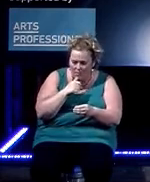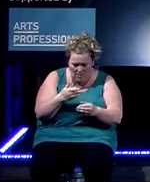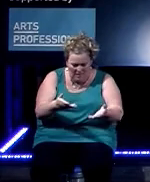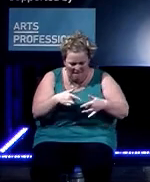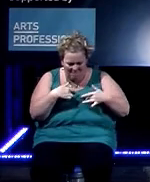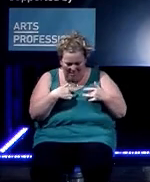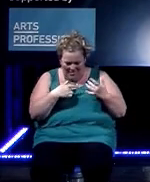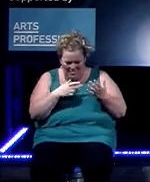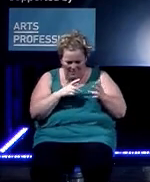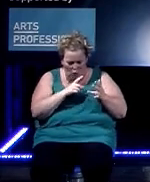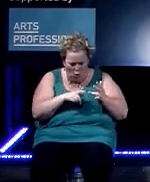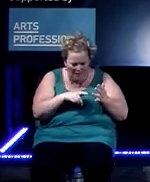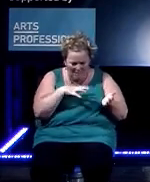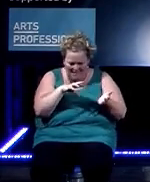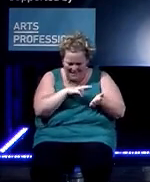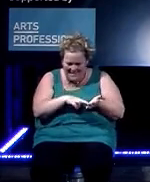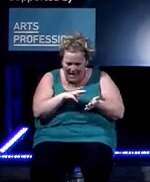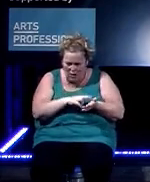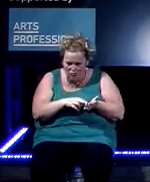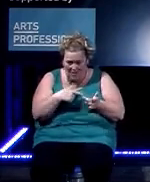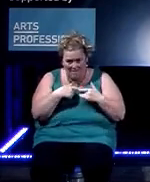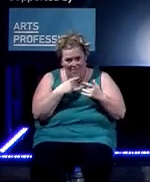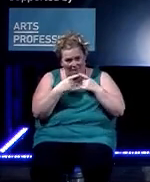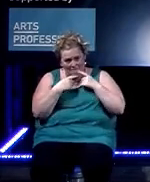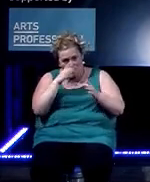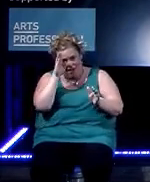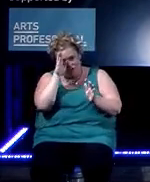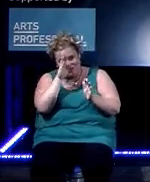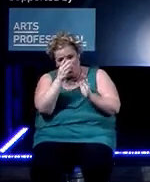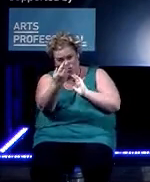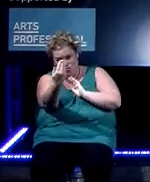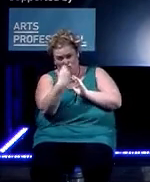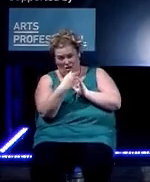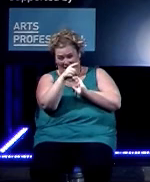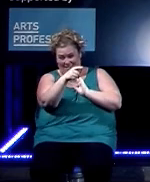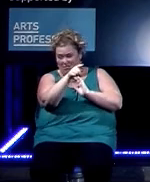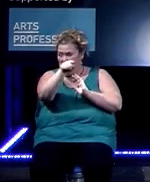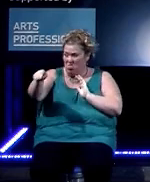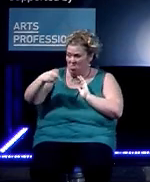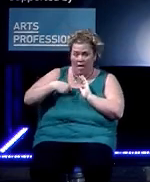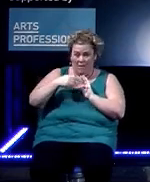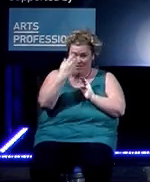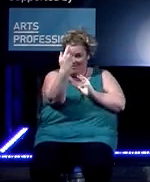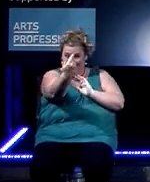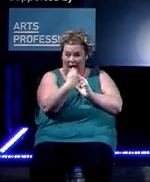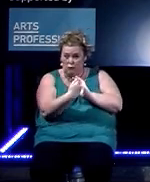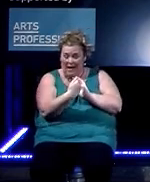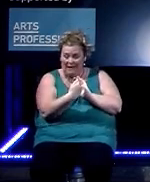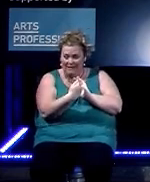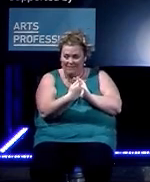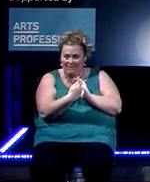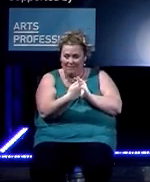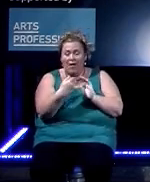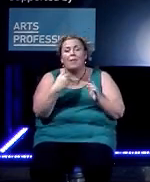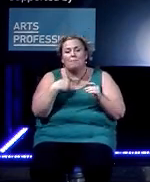them, and if they feel like that something's coming directly from the artist, we've seen millions upon millions of BitTorrent users actually reward artists